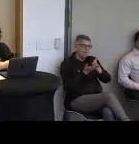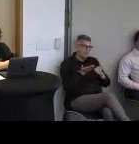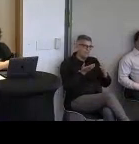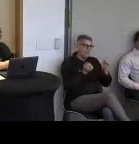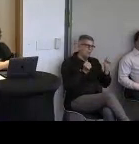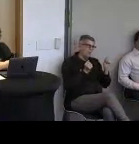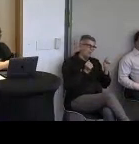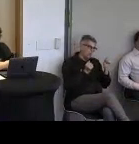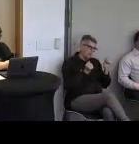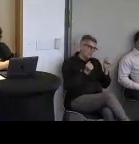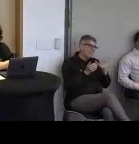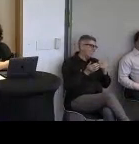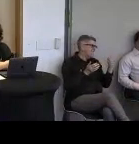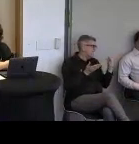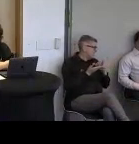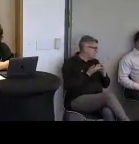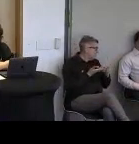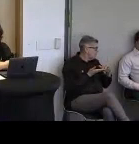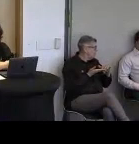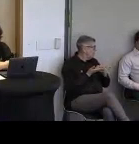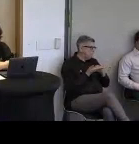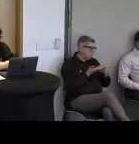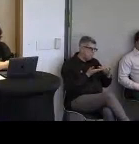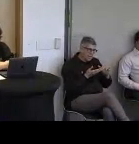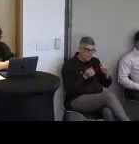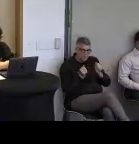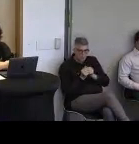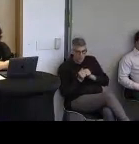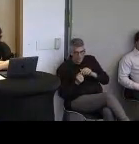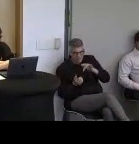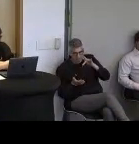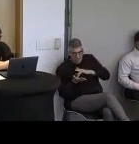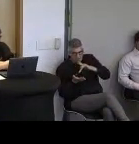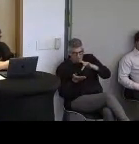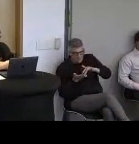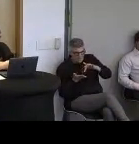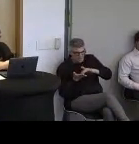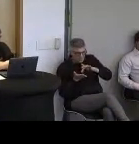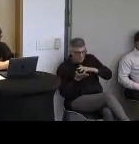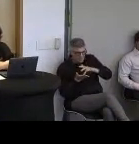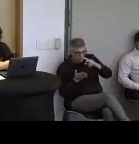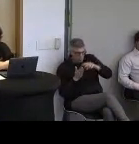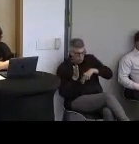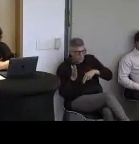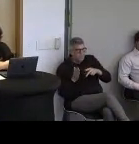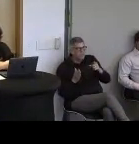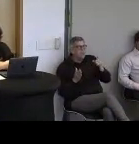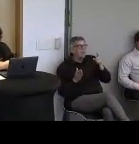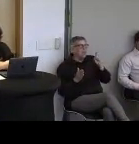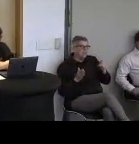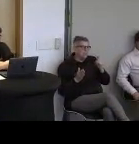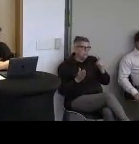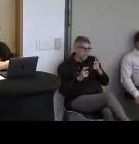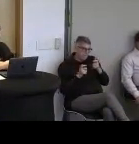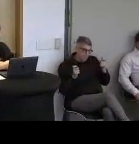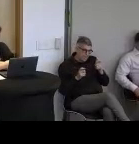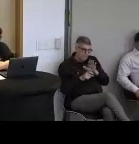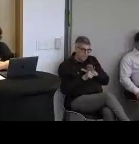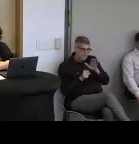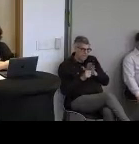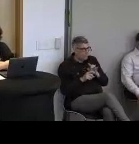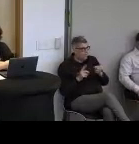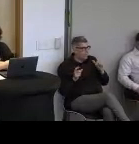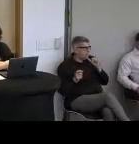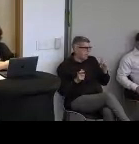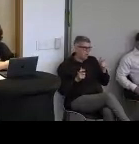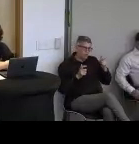Like Braille, which is scaled for a fingertip to read, we have to make sure that the feature is large enough for a fingertip, but not too large,